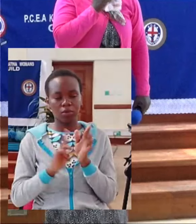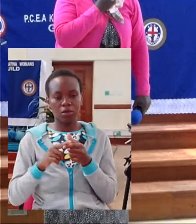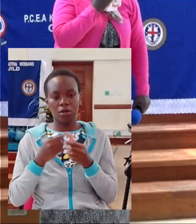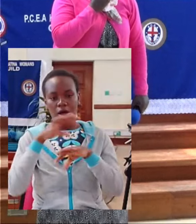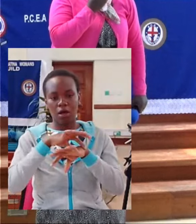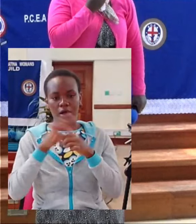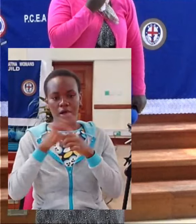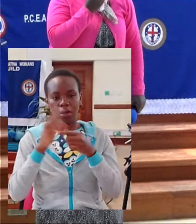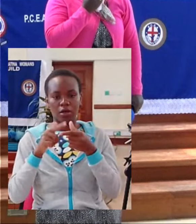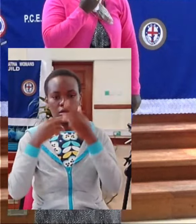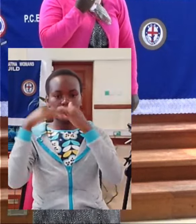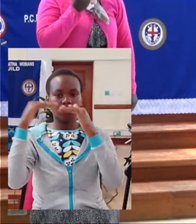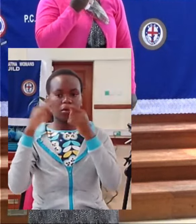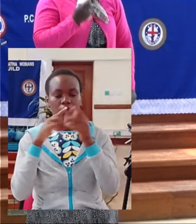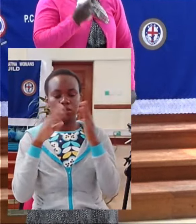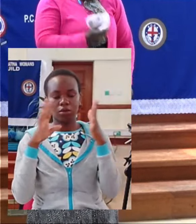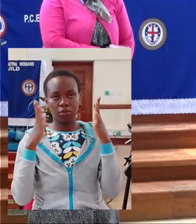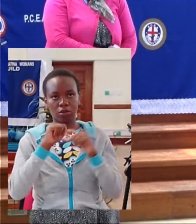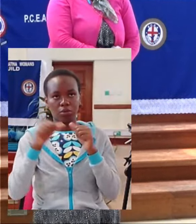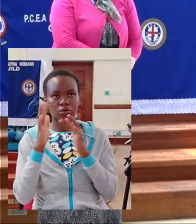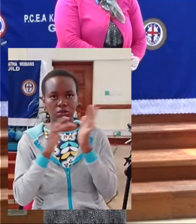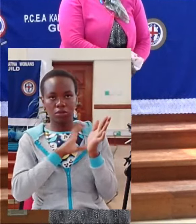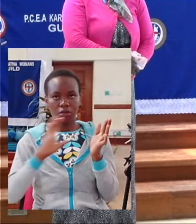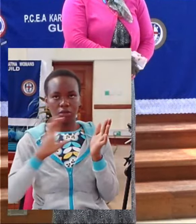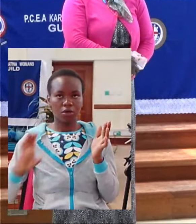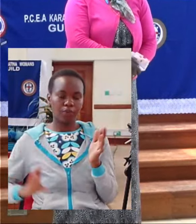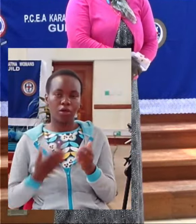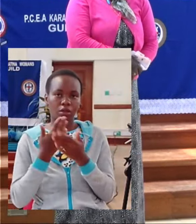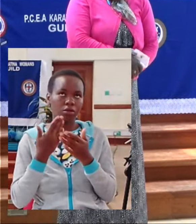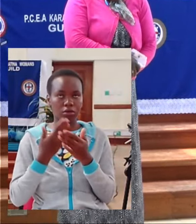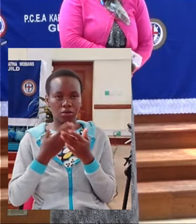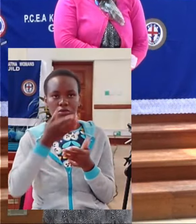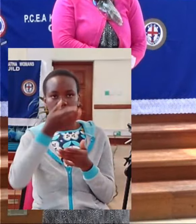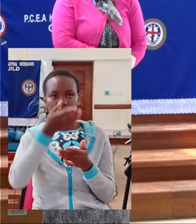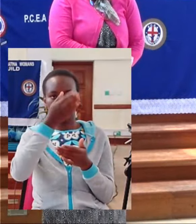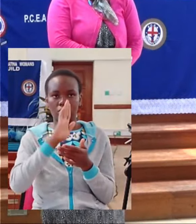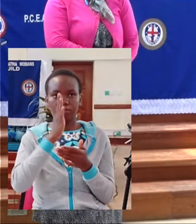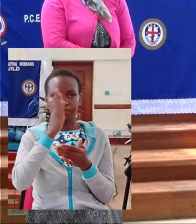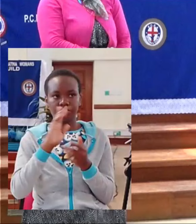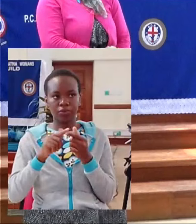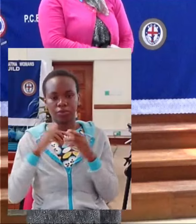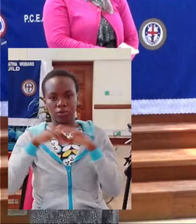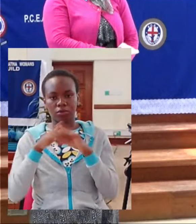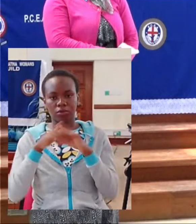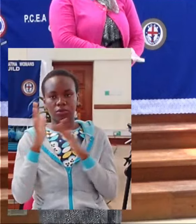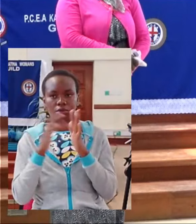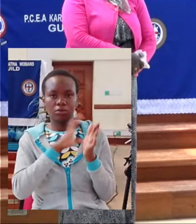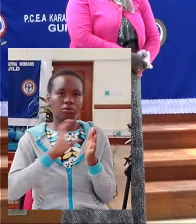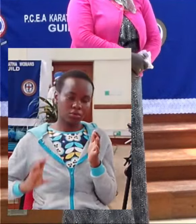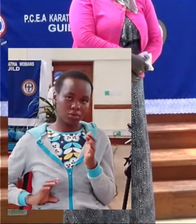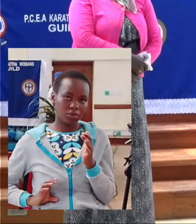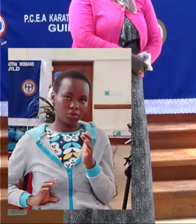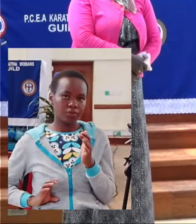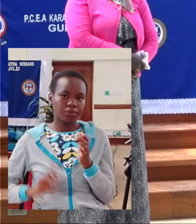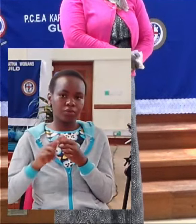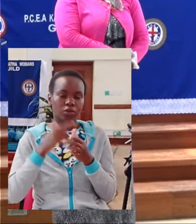thi kuyurite riri waku baba amukira ugoci riri na gitio ciothe Ngai thiine ware twaria Jesu